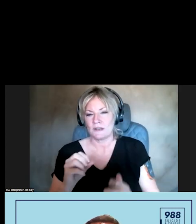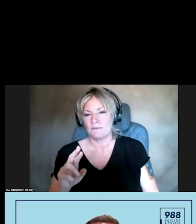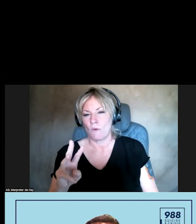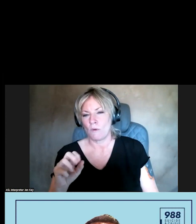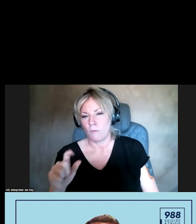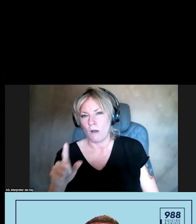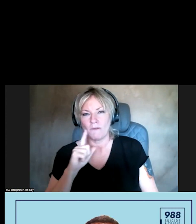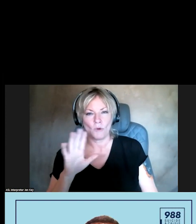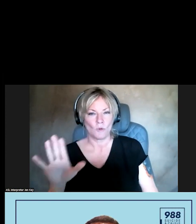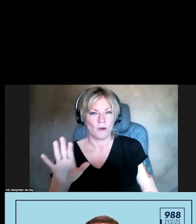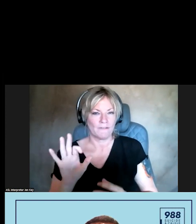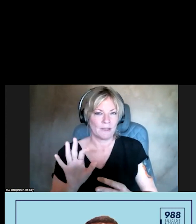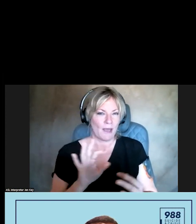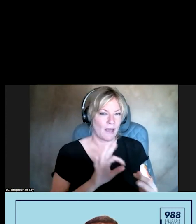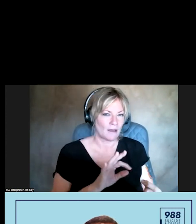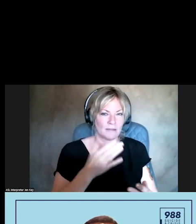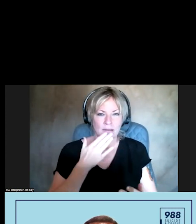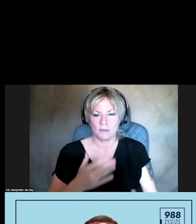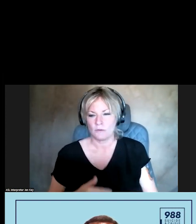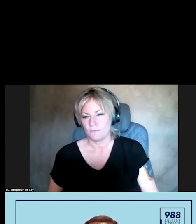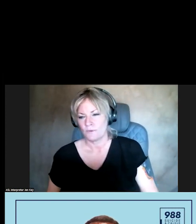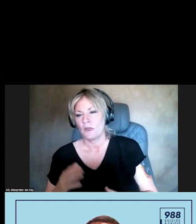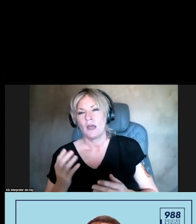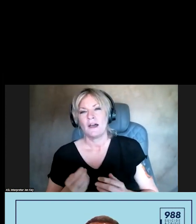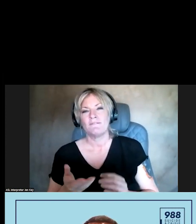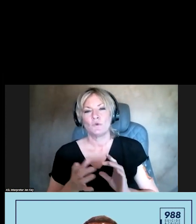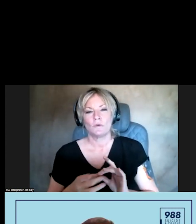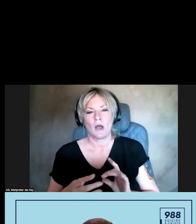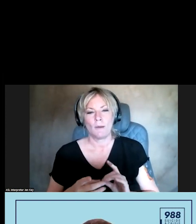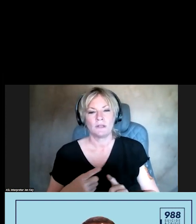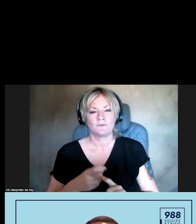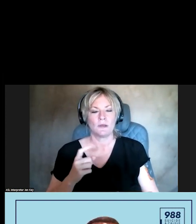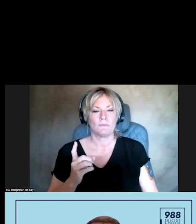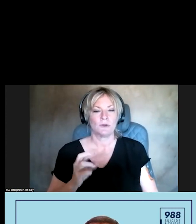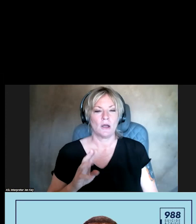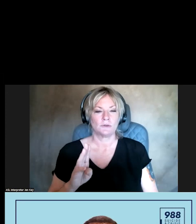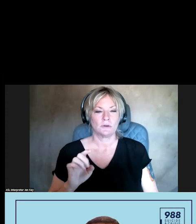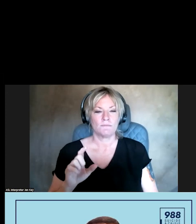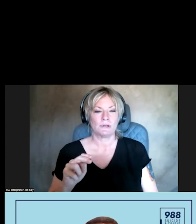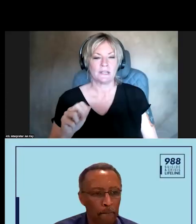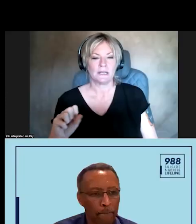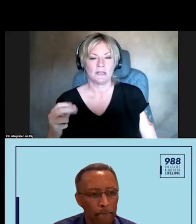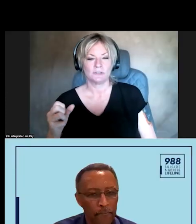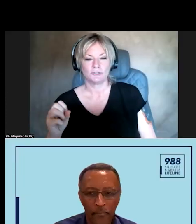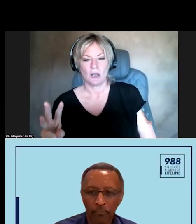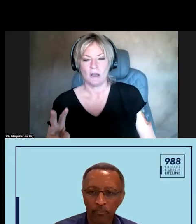as well. We're going to ask a couple of comments from Dr. Belina Shaw. Yeah, thanks, Brian.